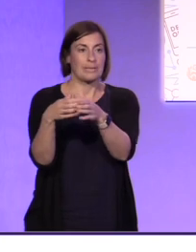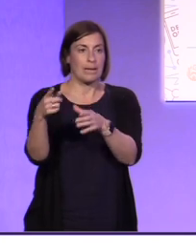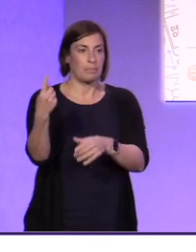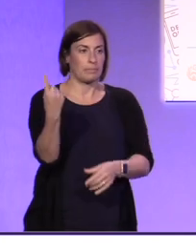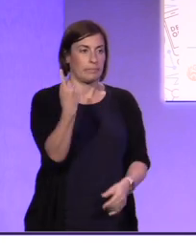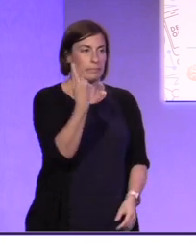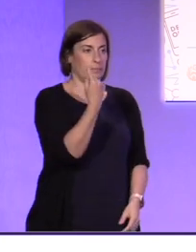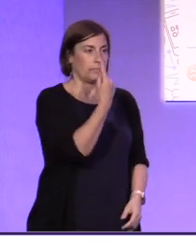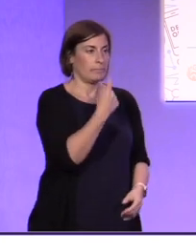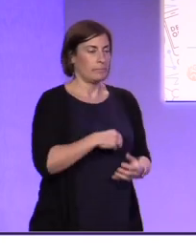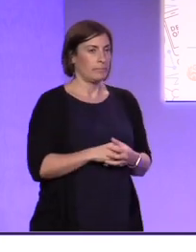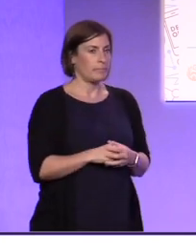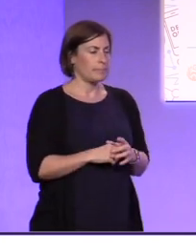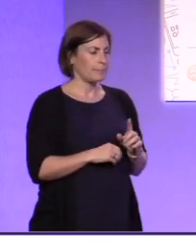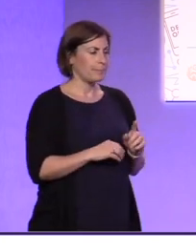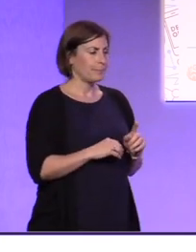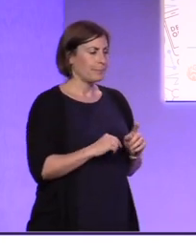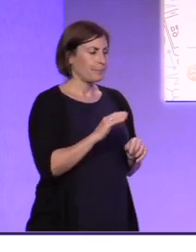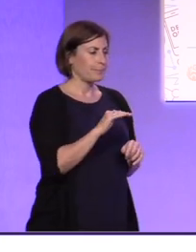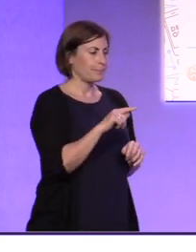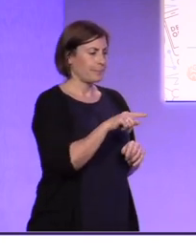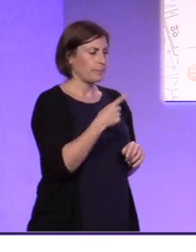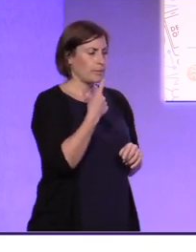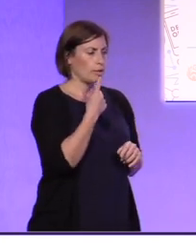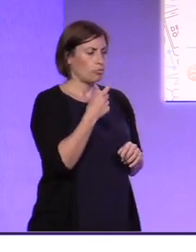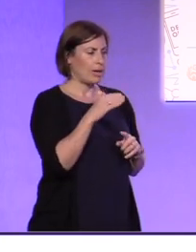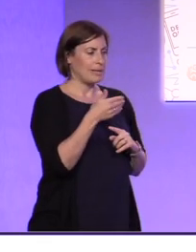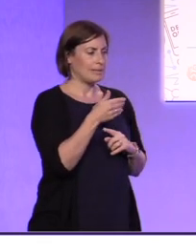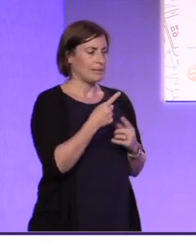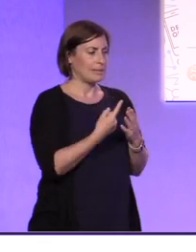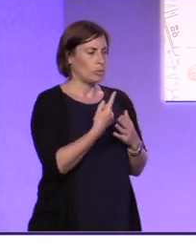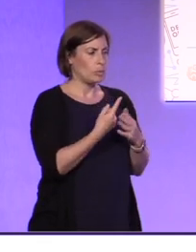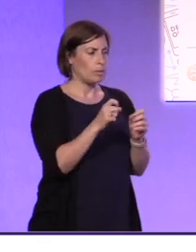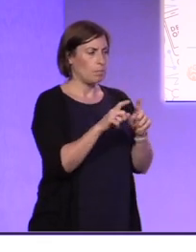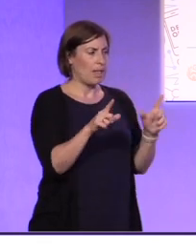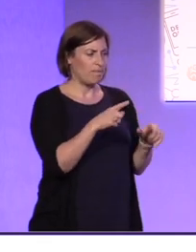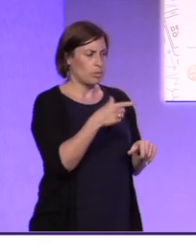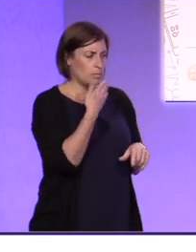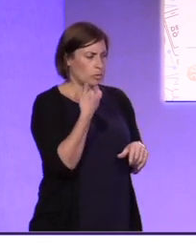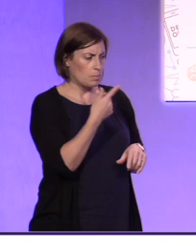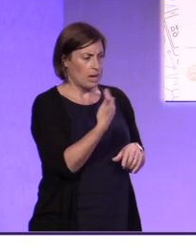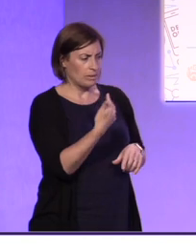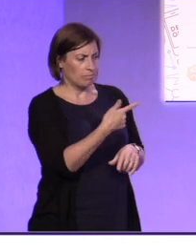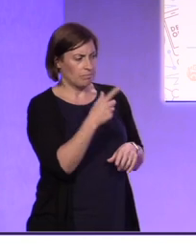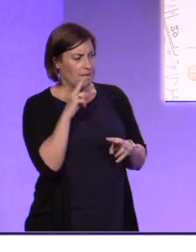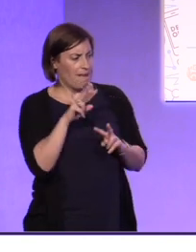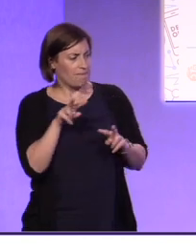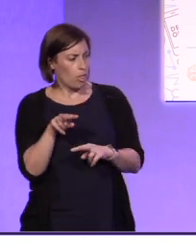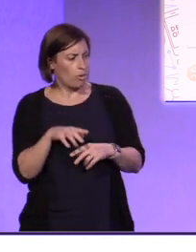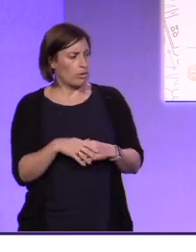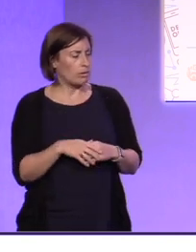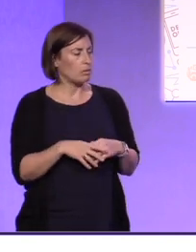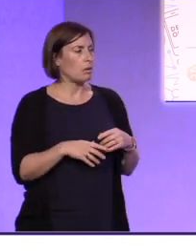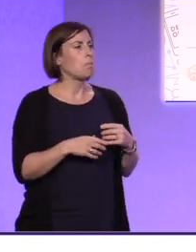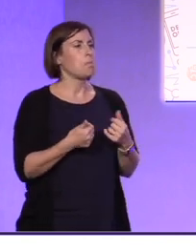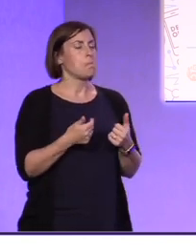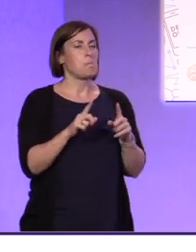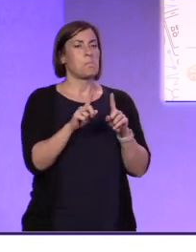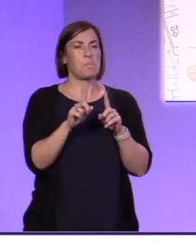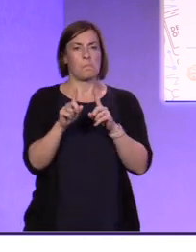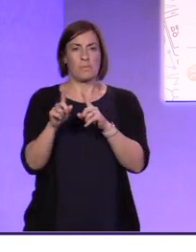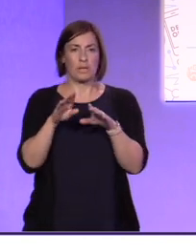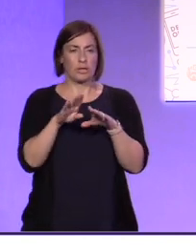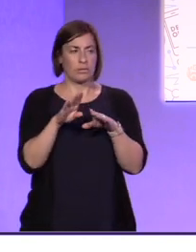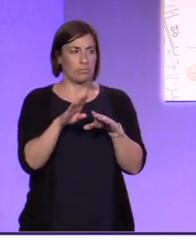like, we're seeing this weird issue with the platform. Would you mind coming over and having a look? So they were in our training